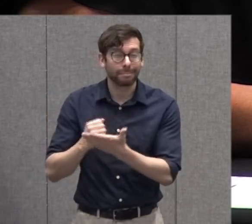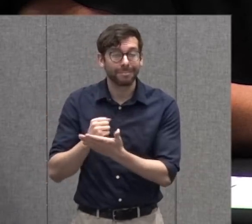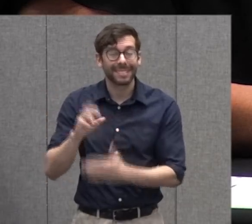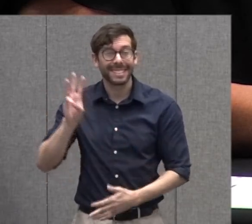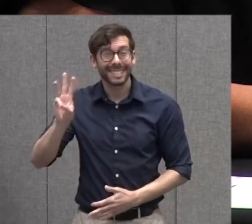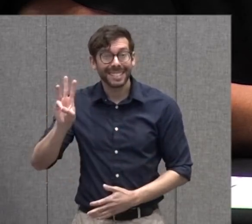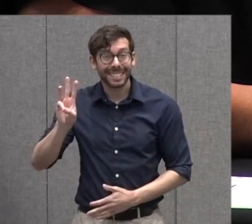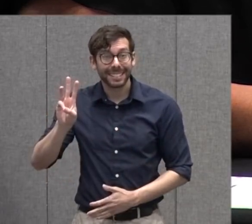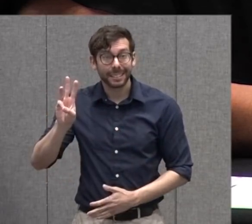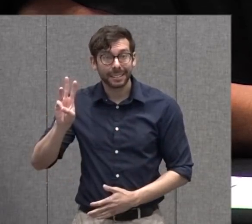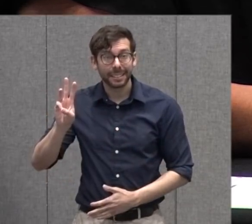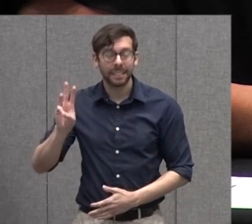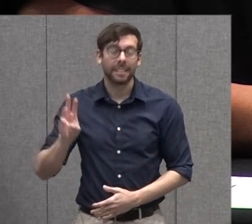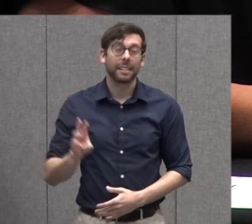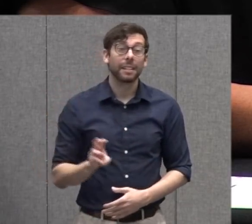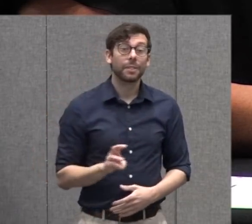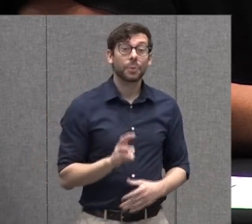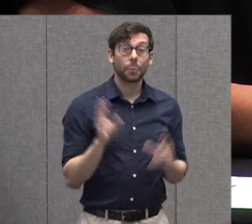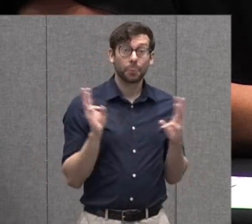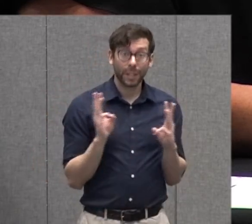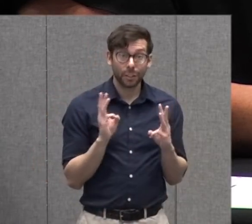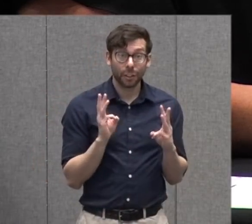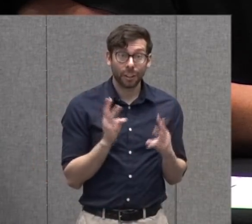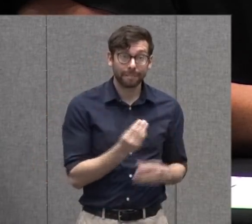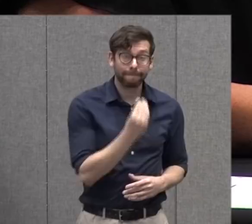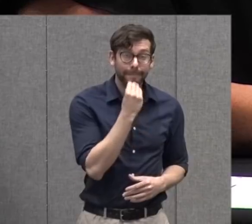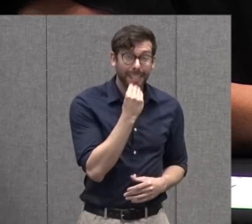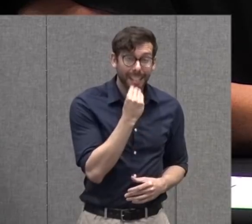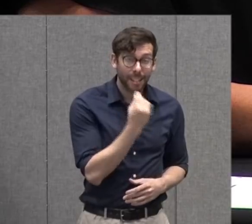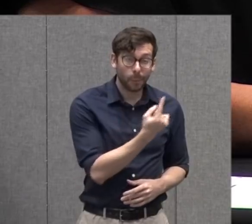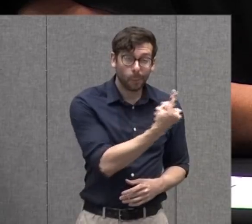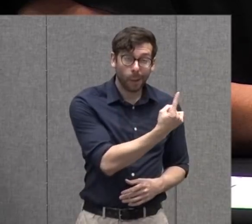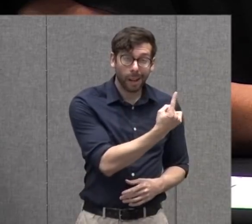ate 1 seed and buried how many?